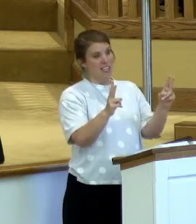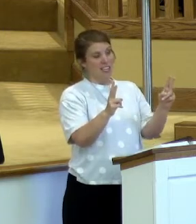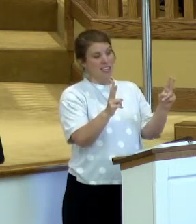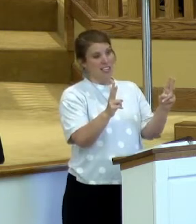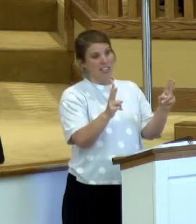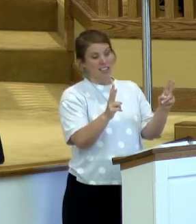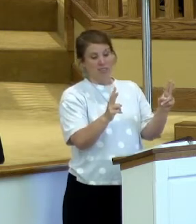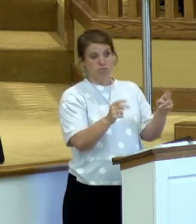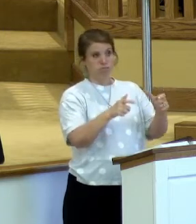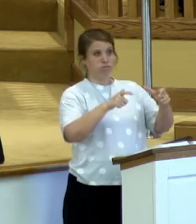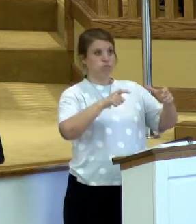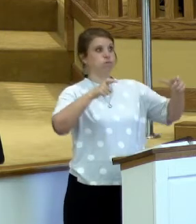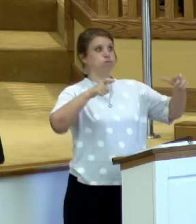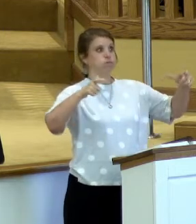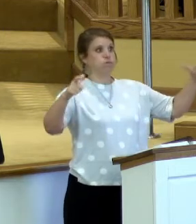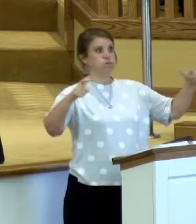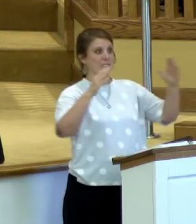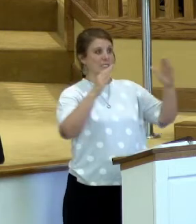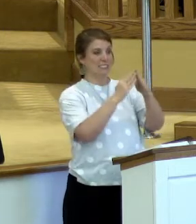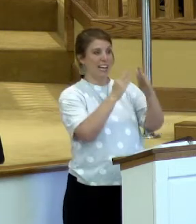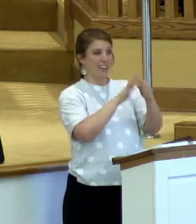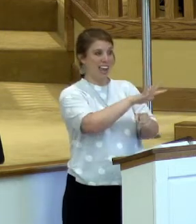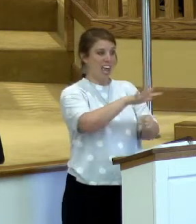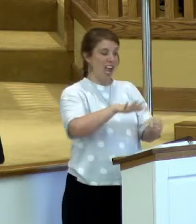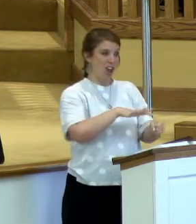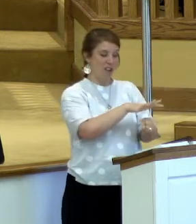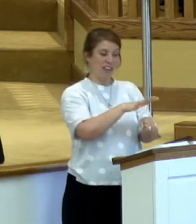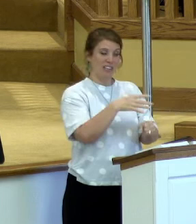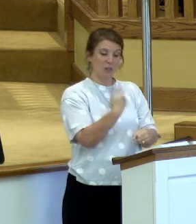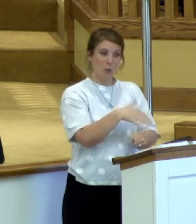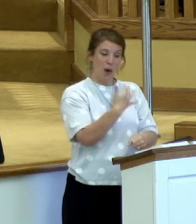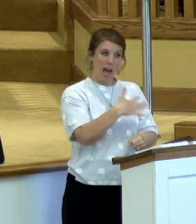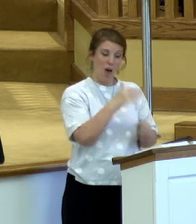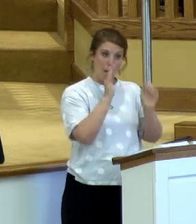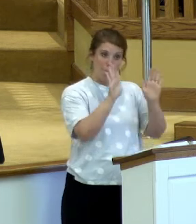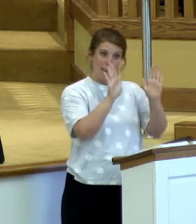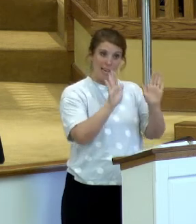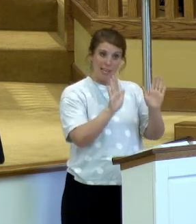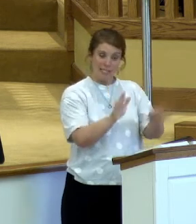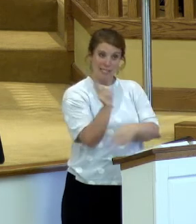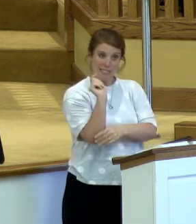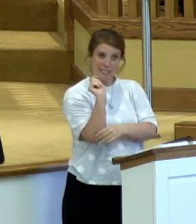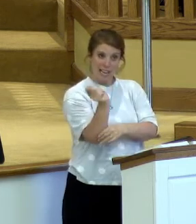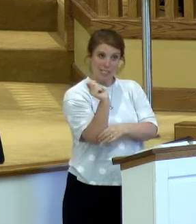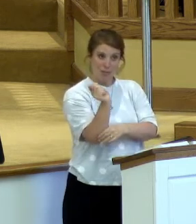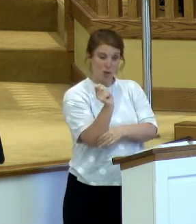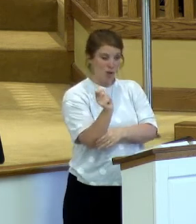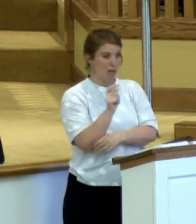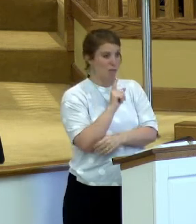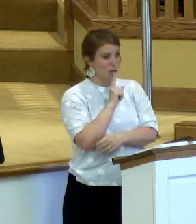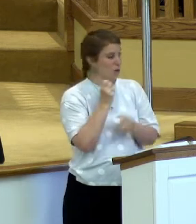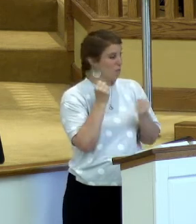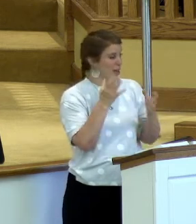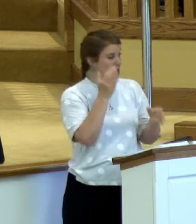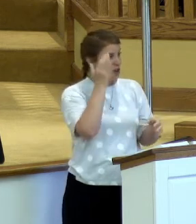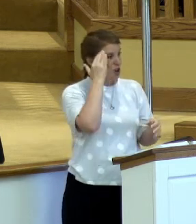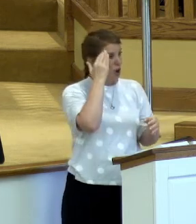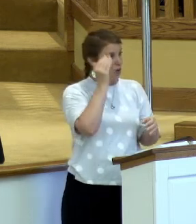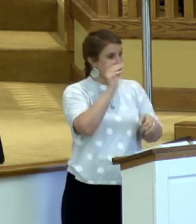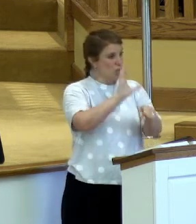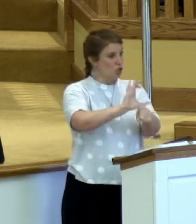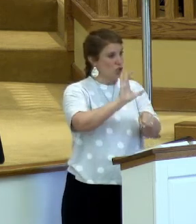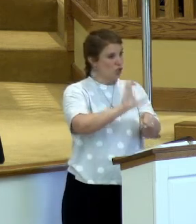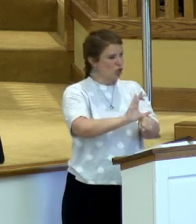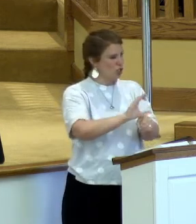very, the area is just growing. And in fact, the town and the area he's in is just an amazing testimony. I'm sure many of you are aware of it, of